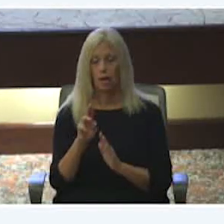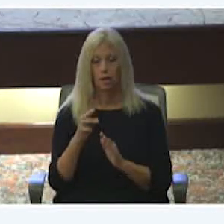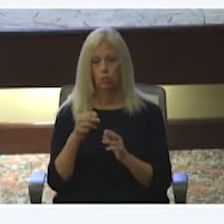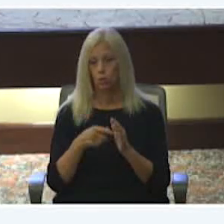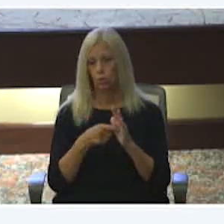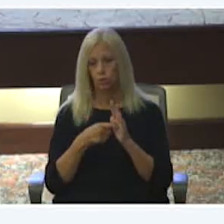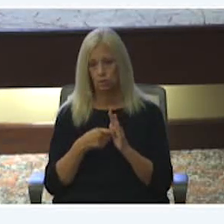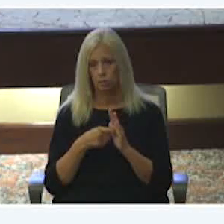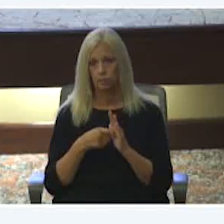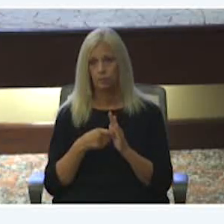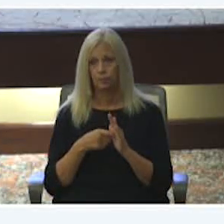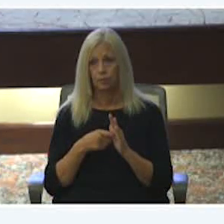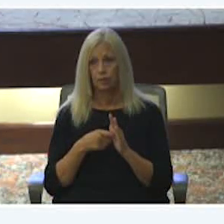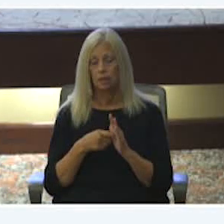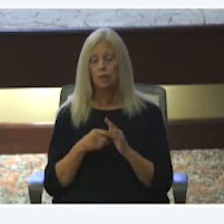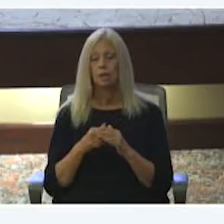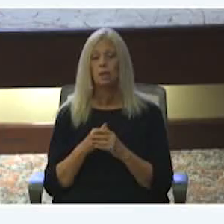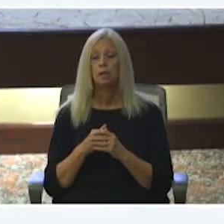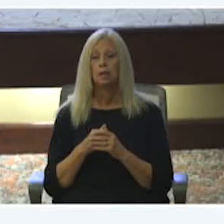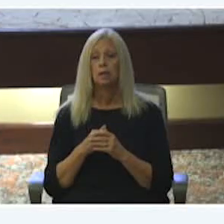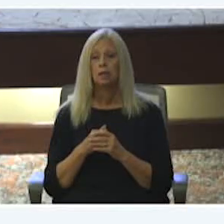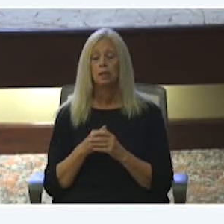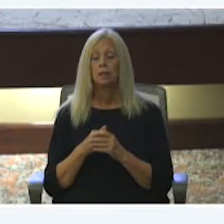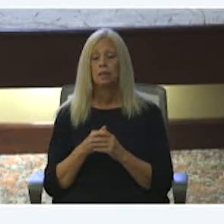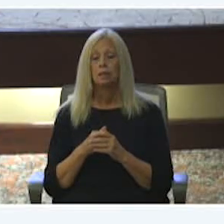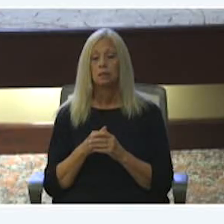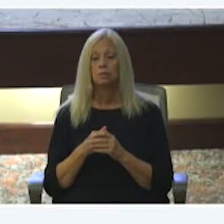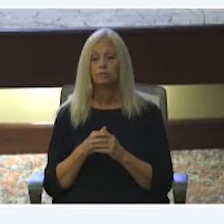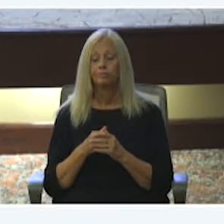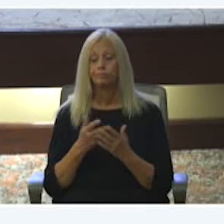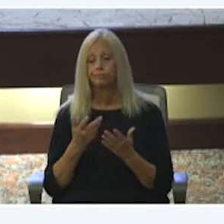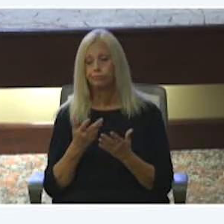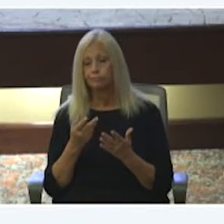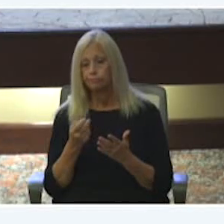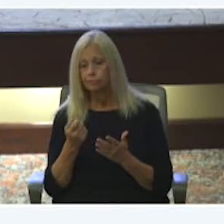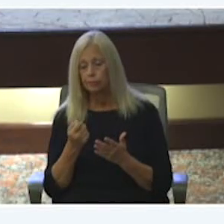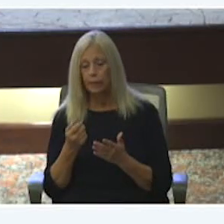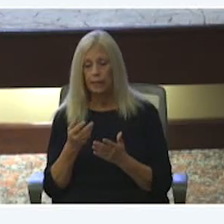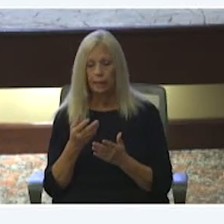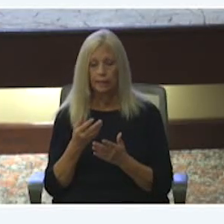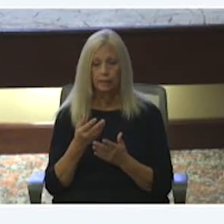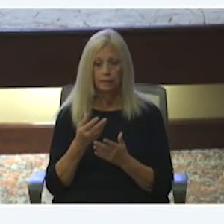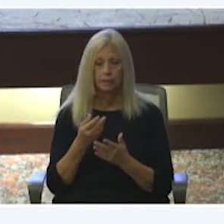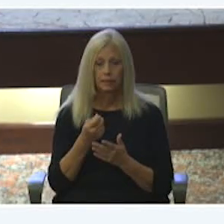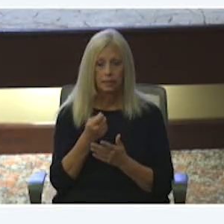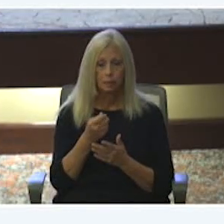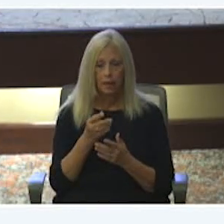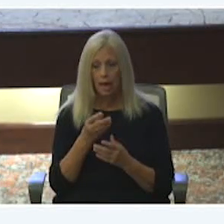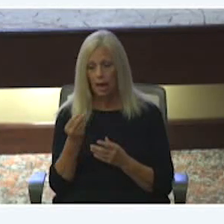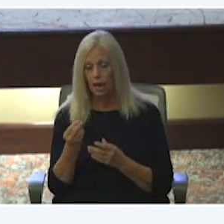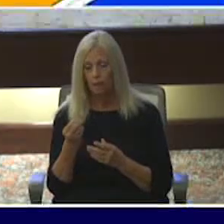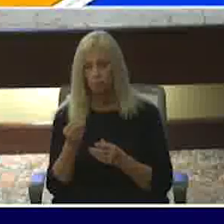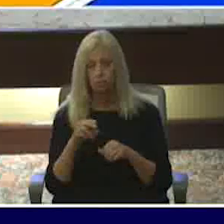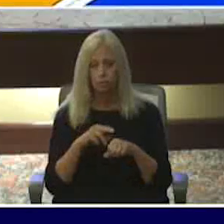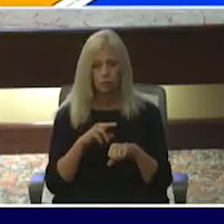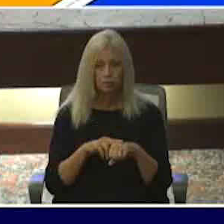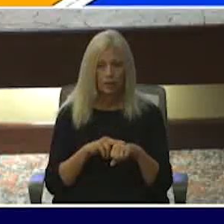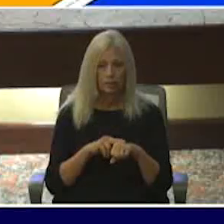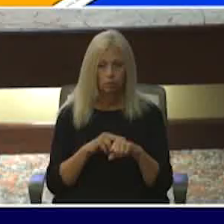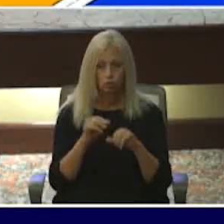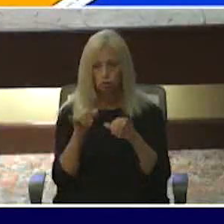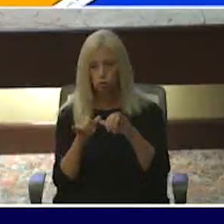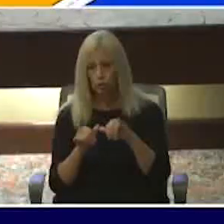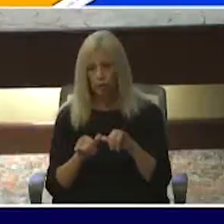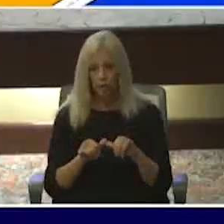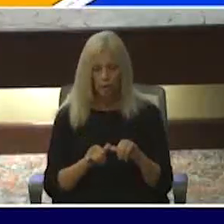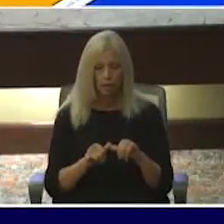so it's a little bit out of nature scale with what the development patterns are in that area. So